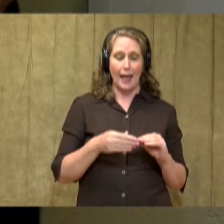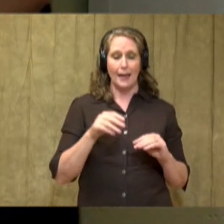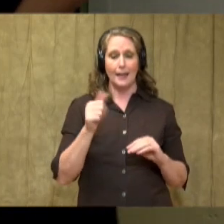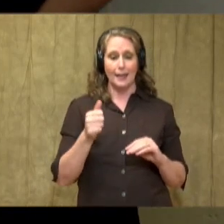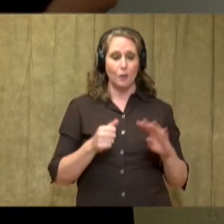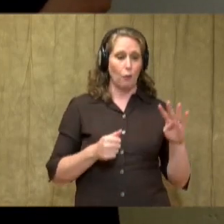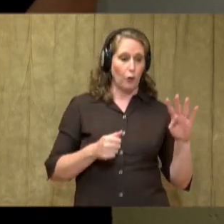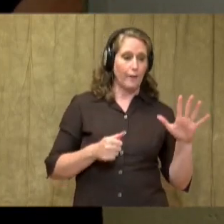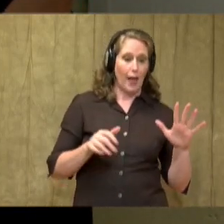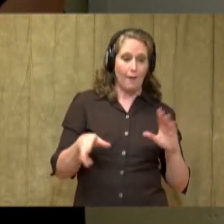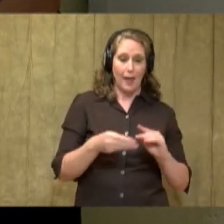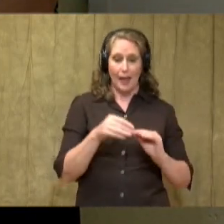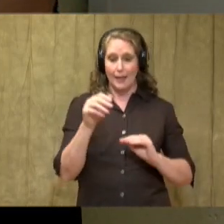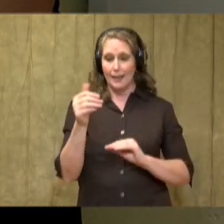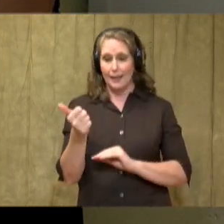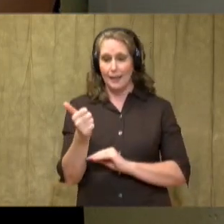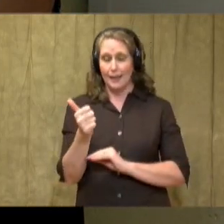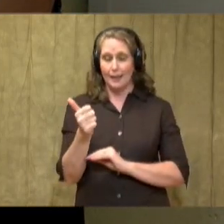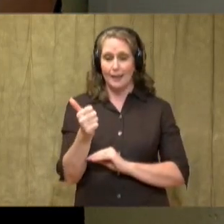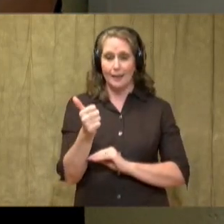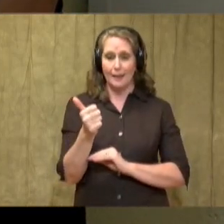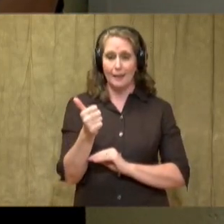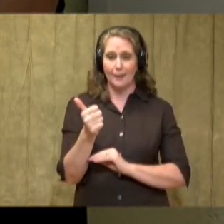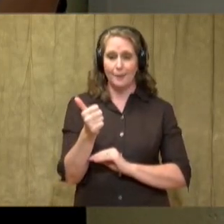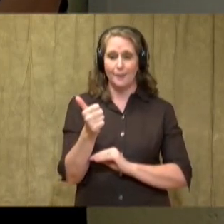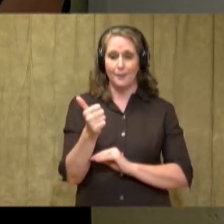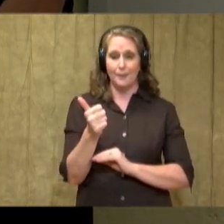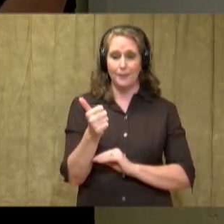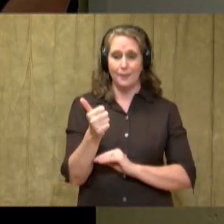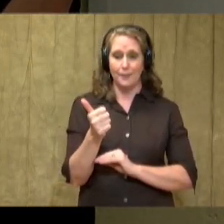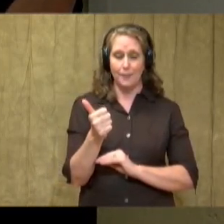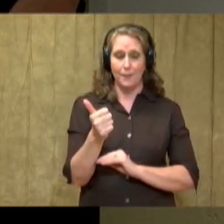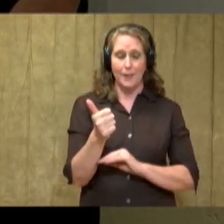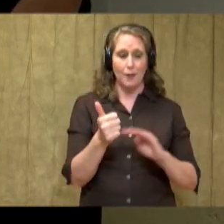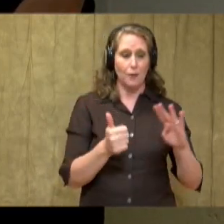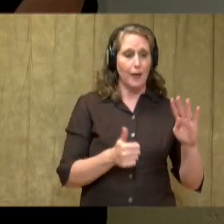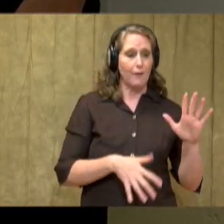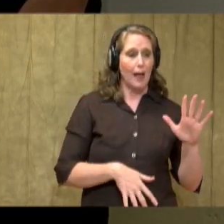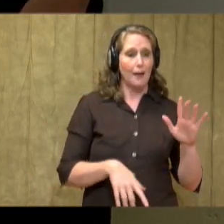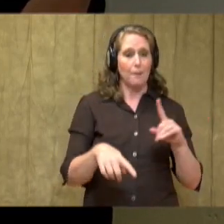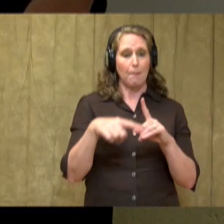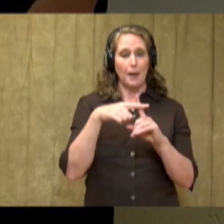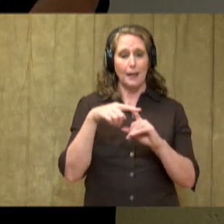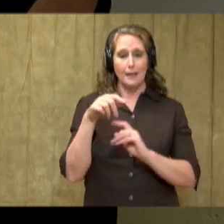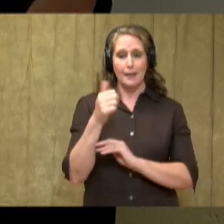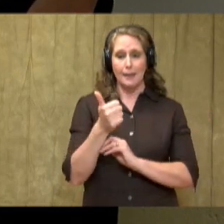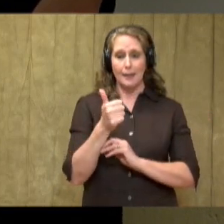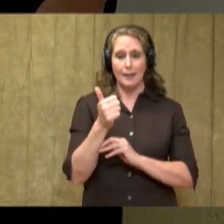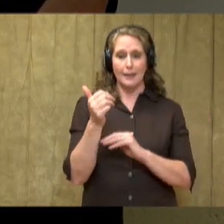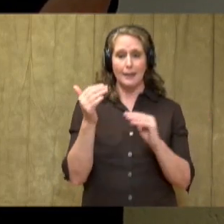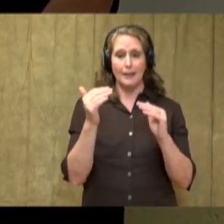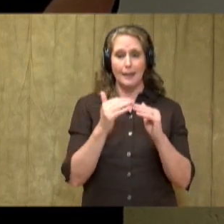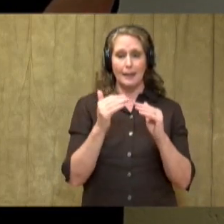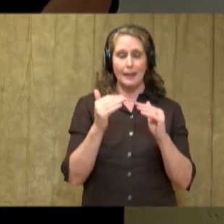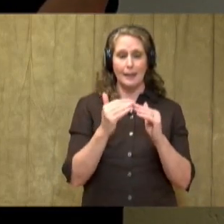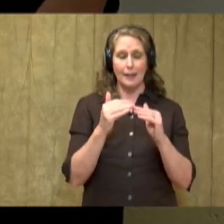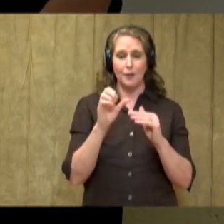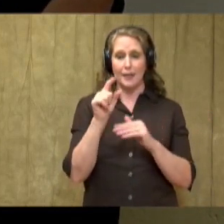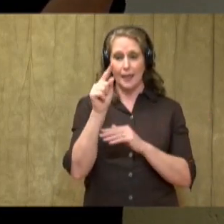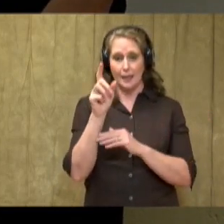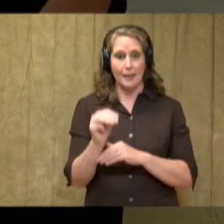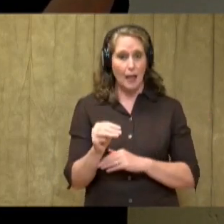the 45, so 45 plus our 10 gives us the